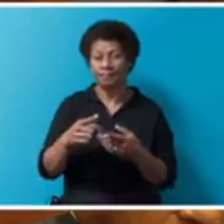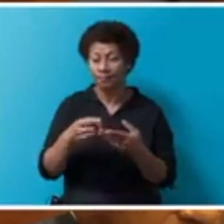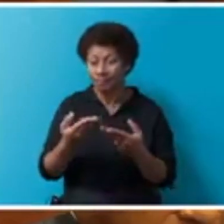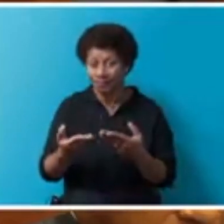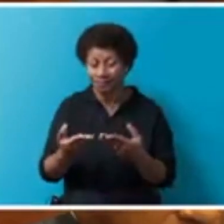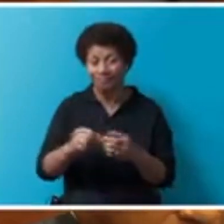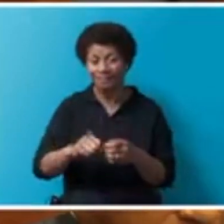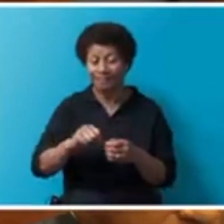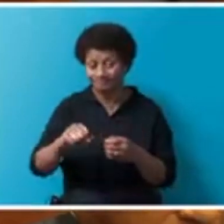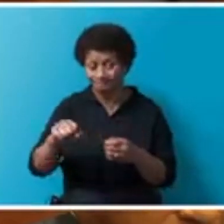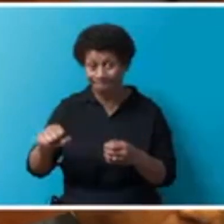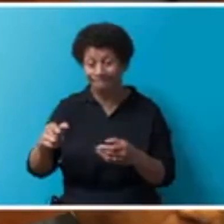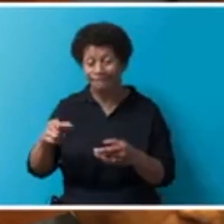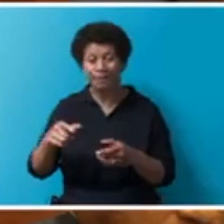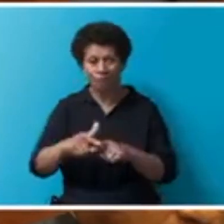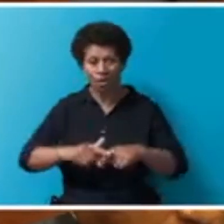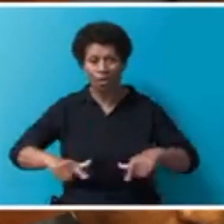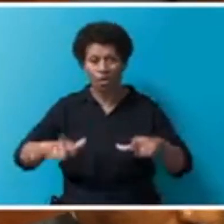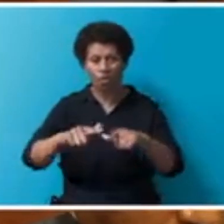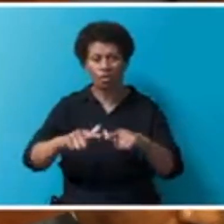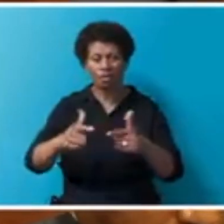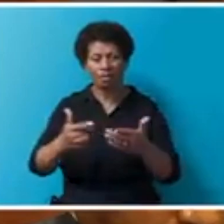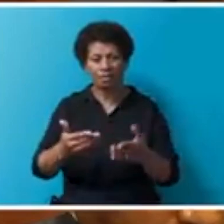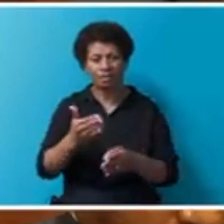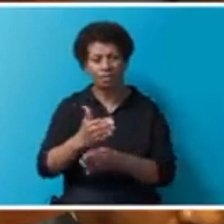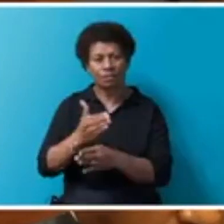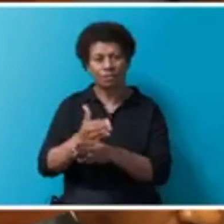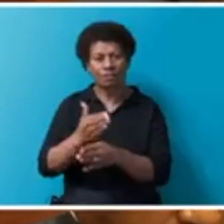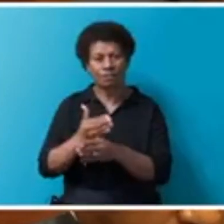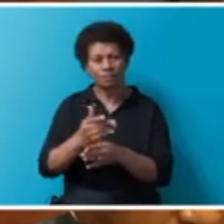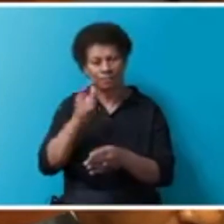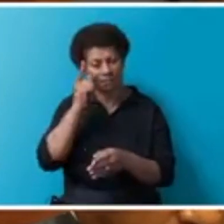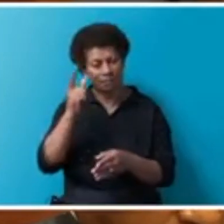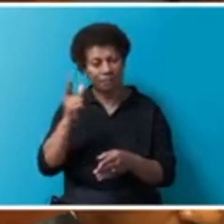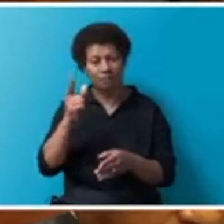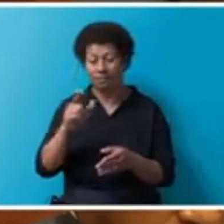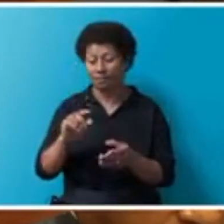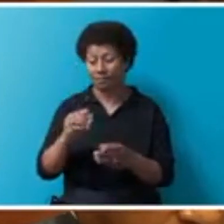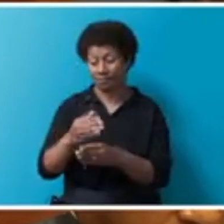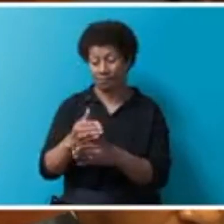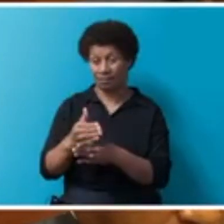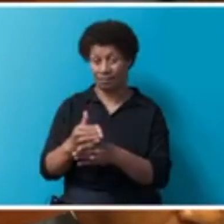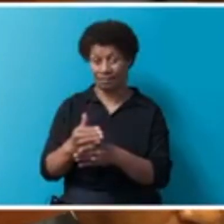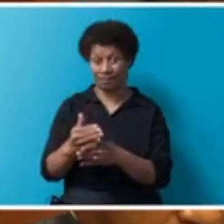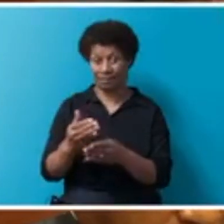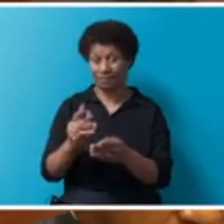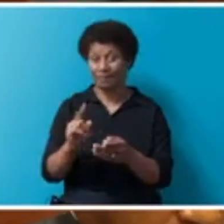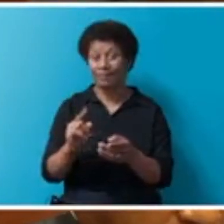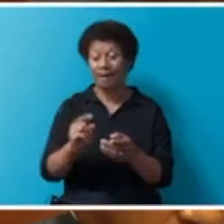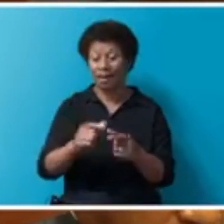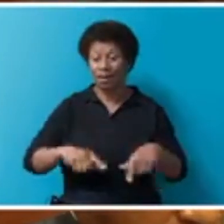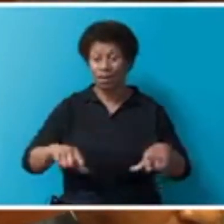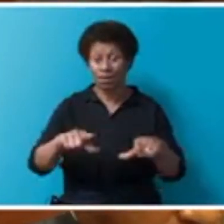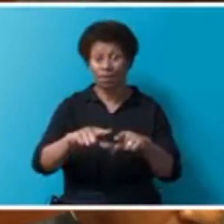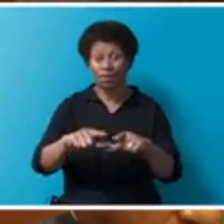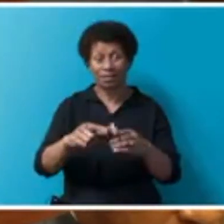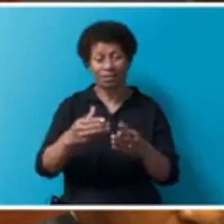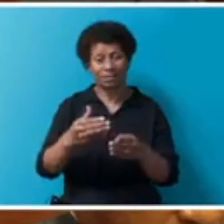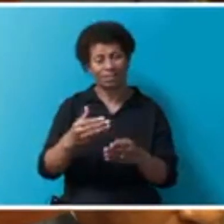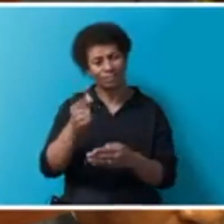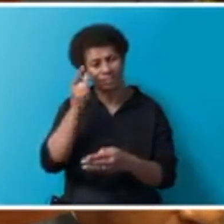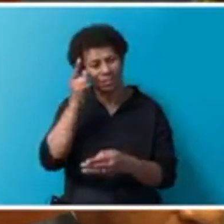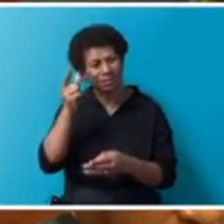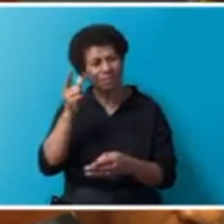local employers by providing them with platforms such as job fairs, where local employers can conduct